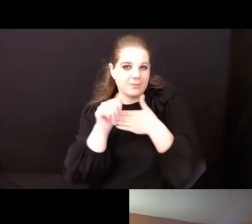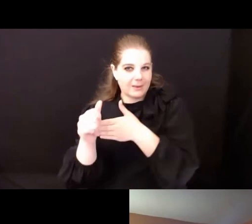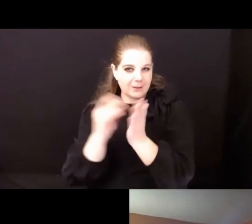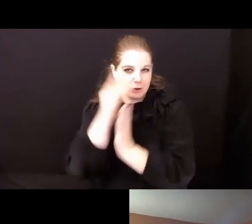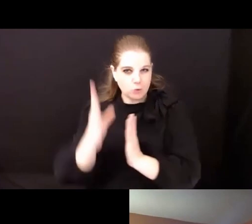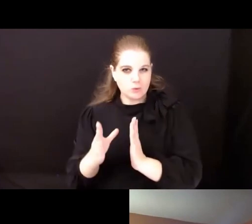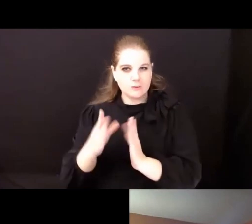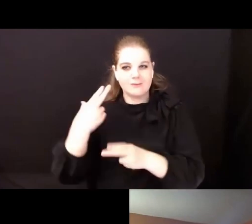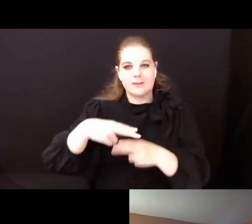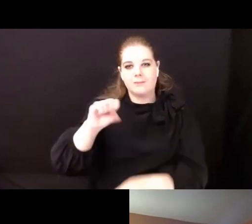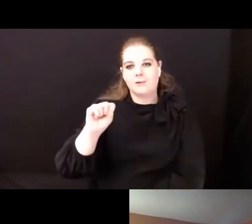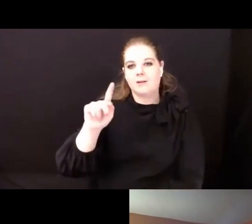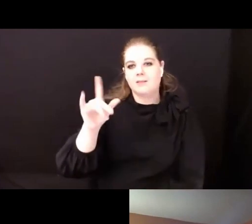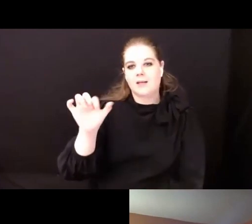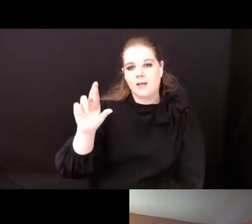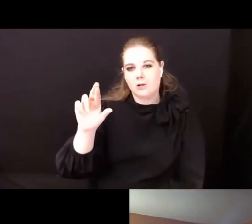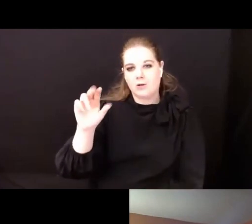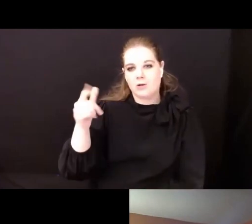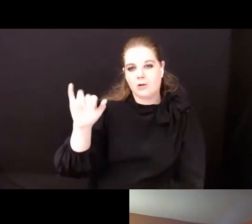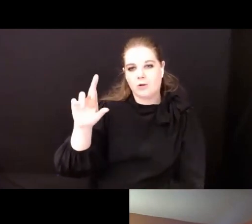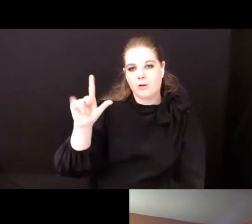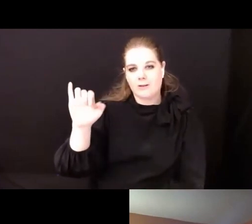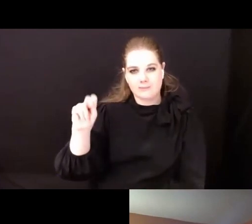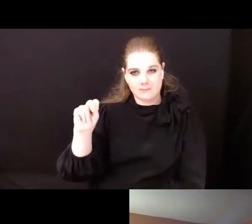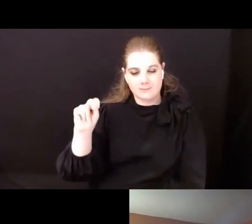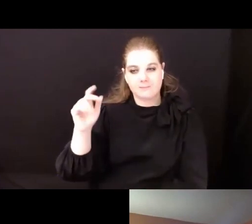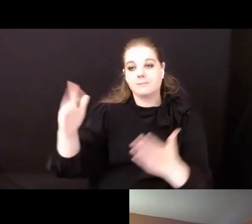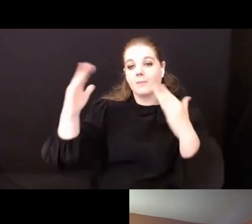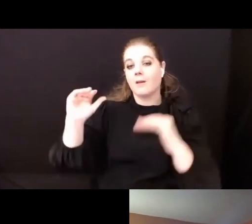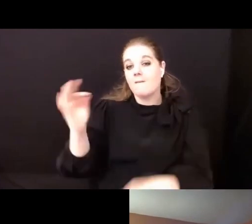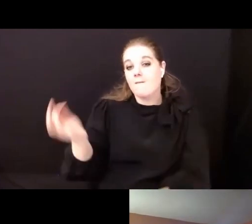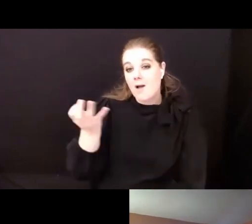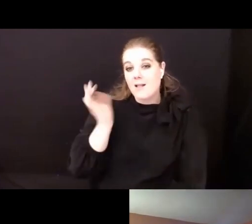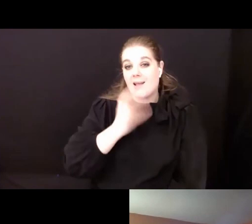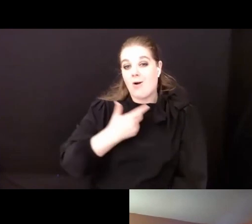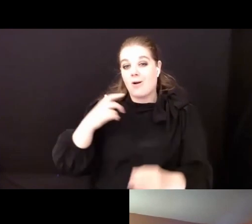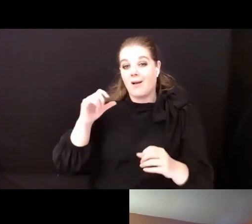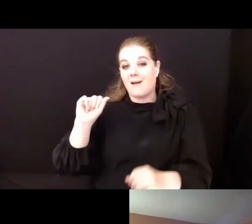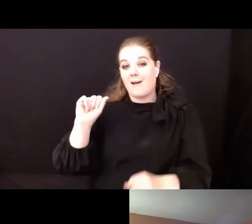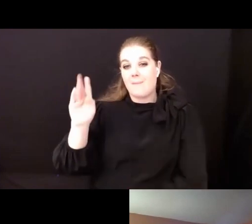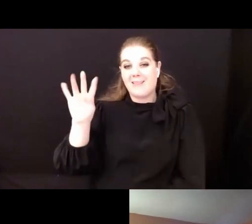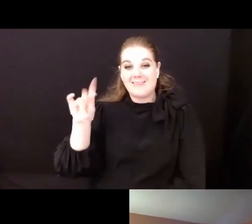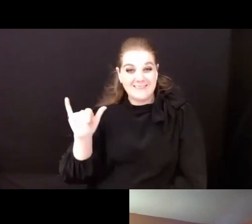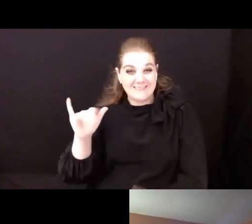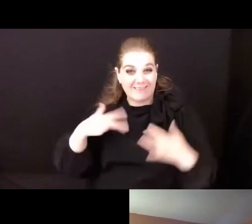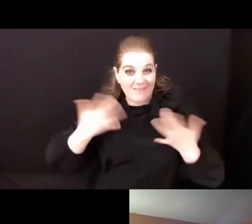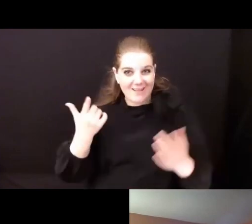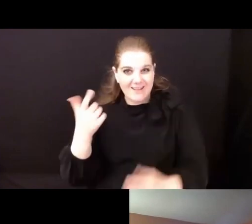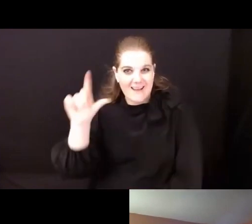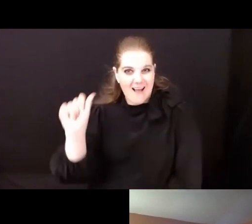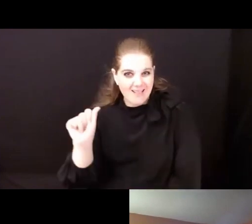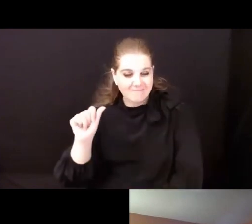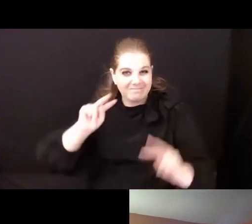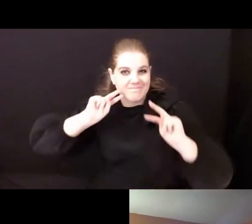Skylar Gerlin. And then on Friday is our Ability Event Gala. We're really looking forward to it. It will start